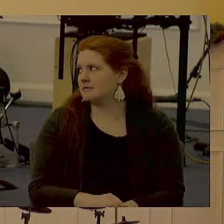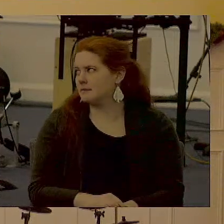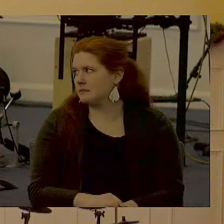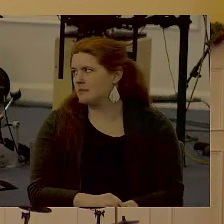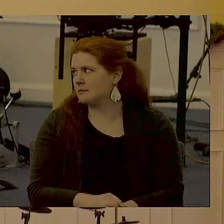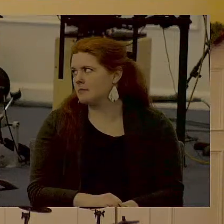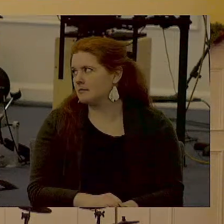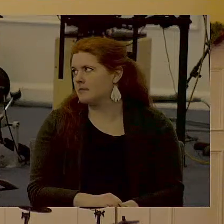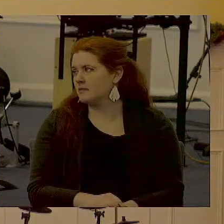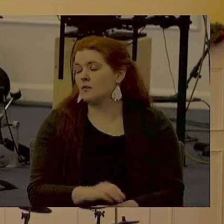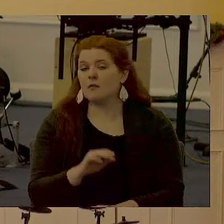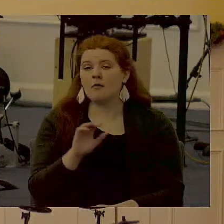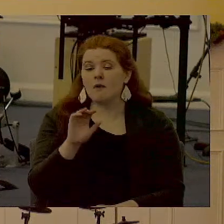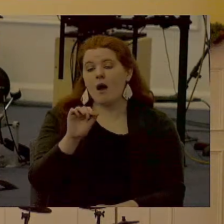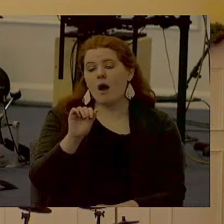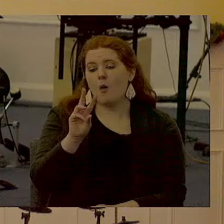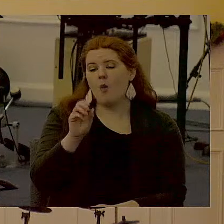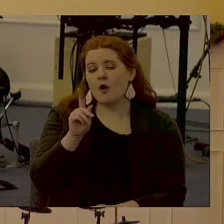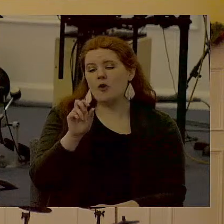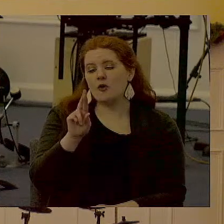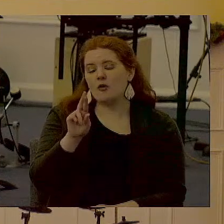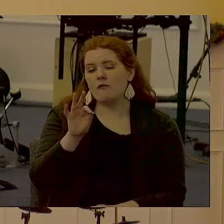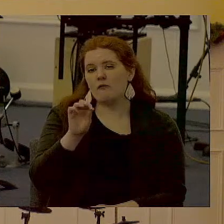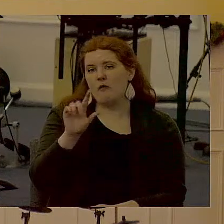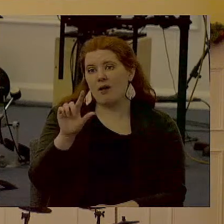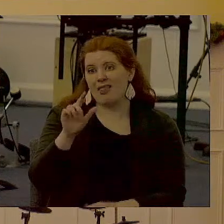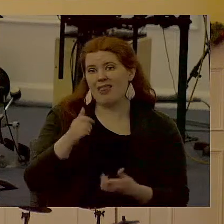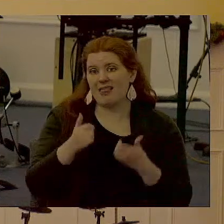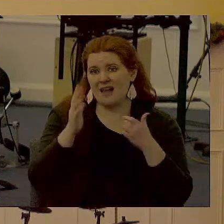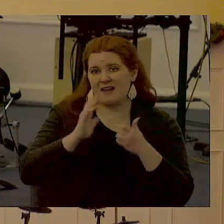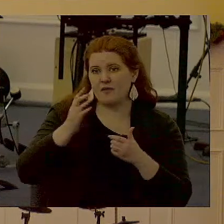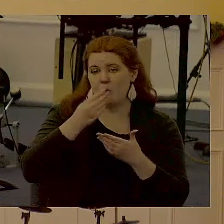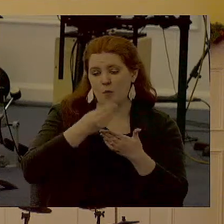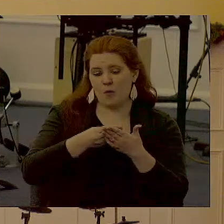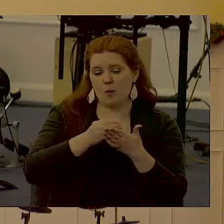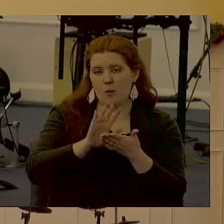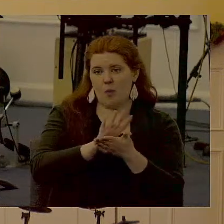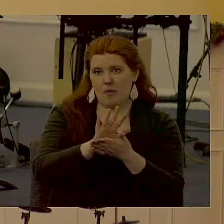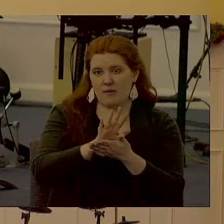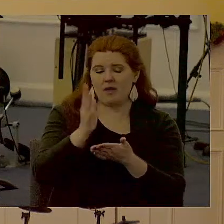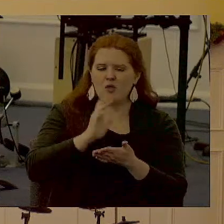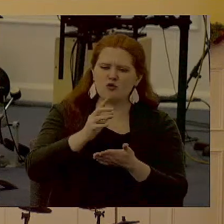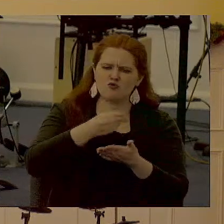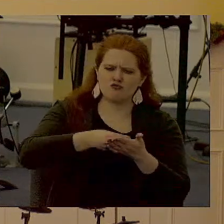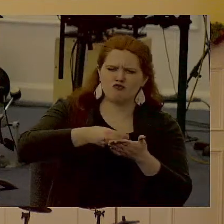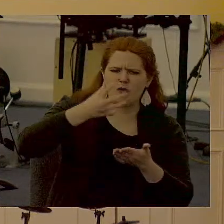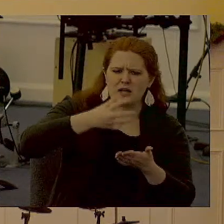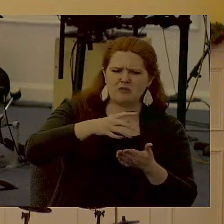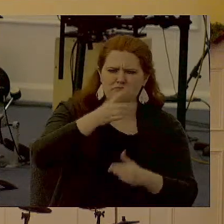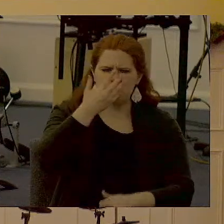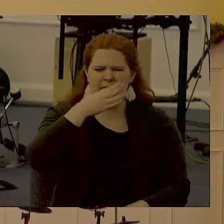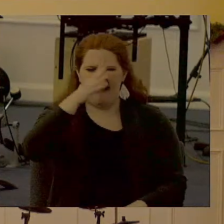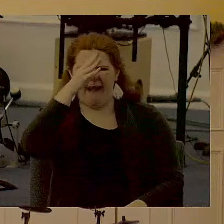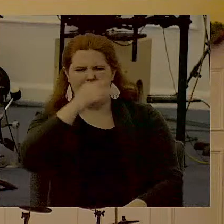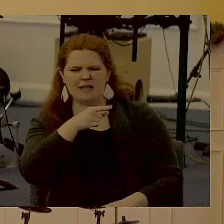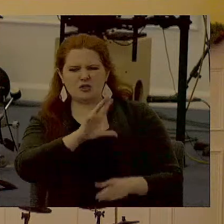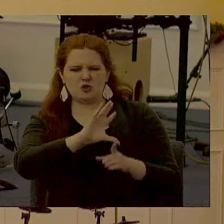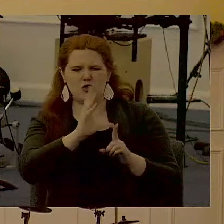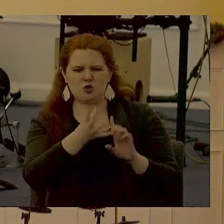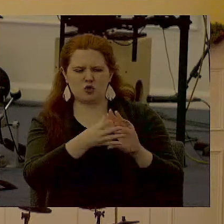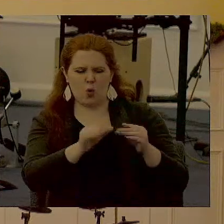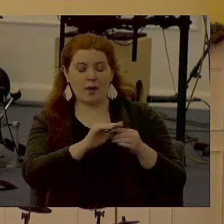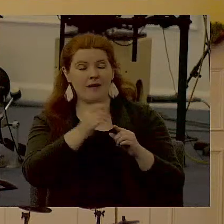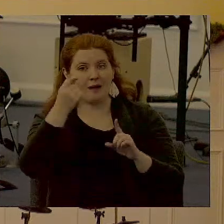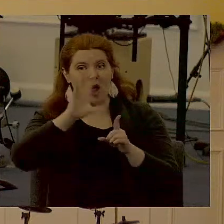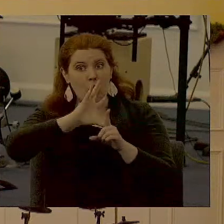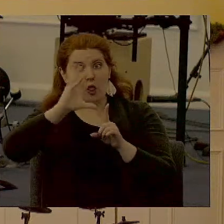Let's go back to It's a Wonderful Life. It is the rich that are the villains of the story. And there is a cultural narrative